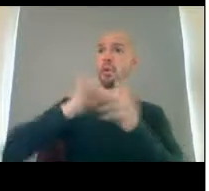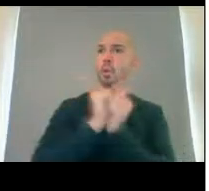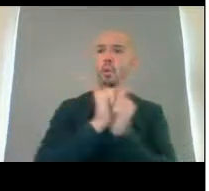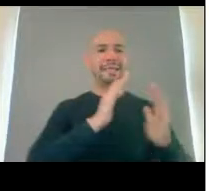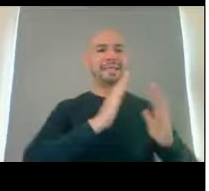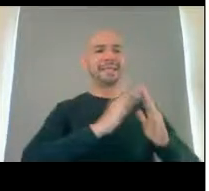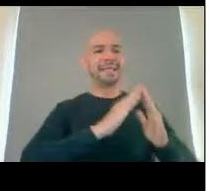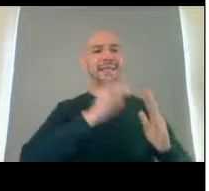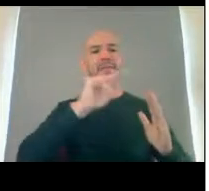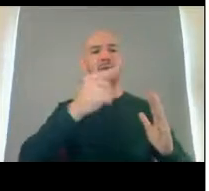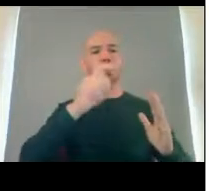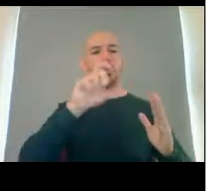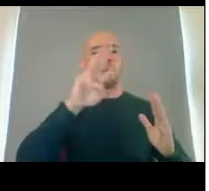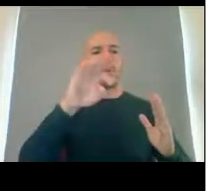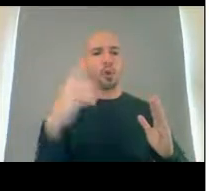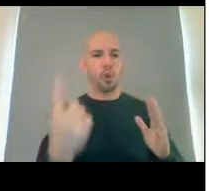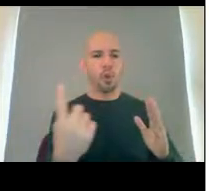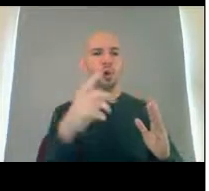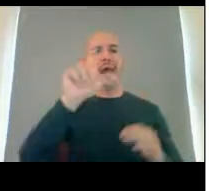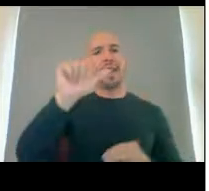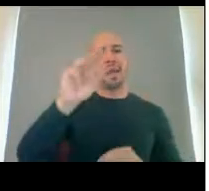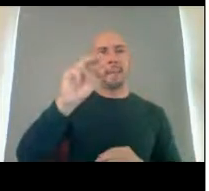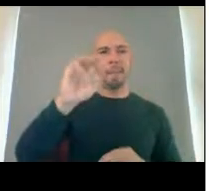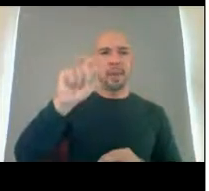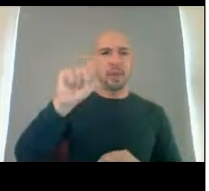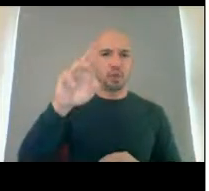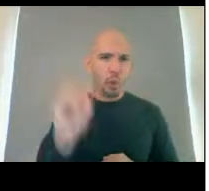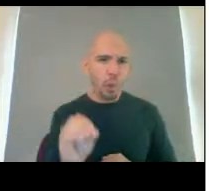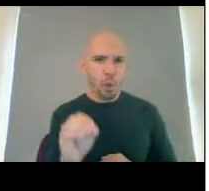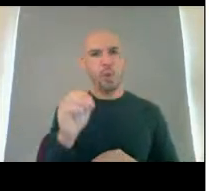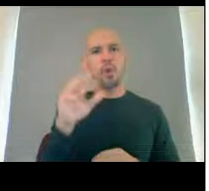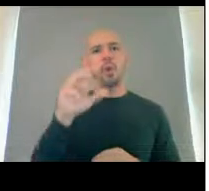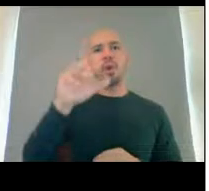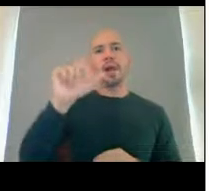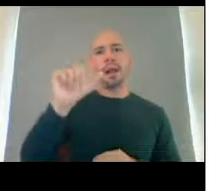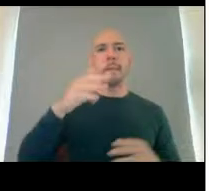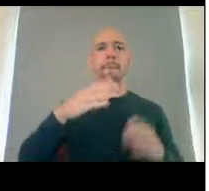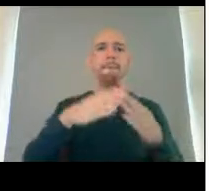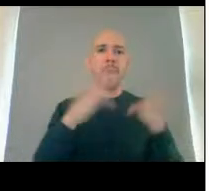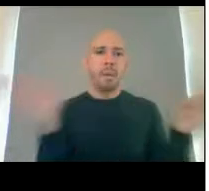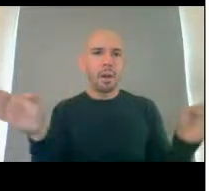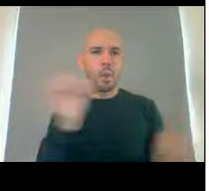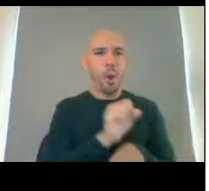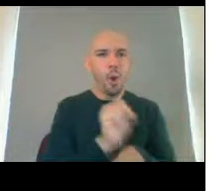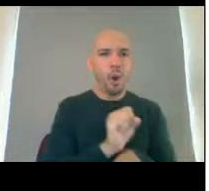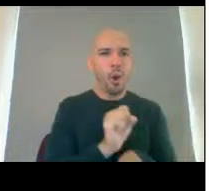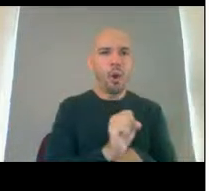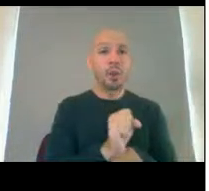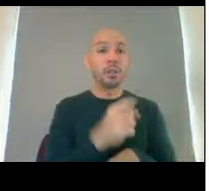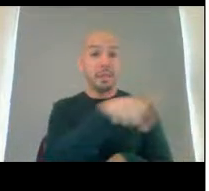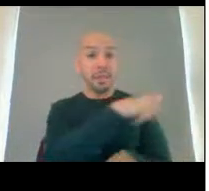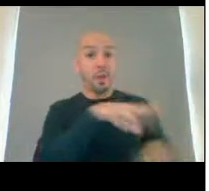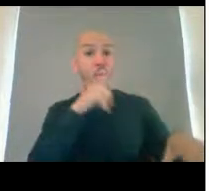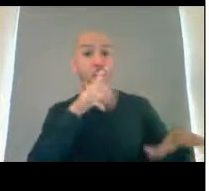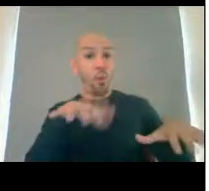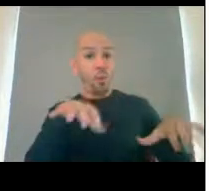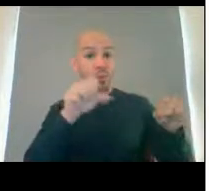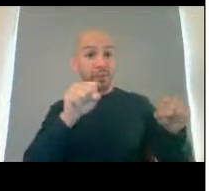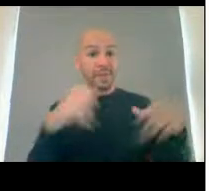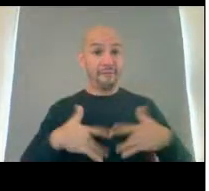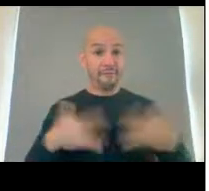metro la county public works uh in hosting the event and uh excellent opportunity to